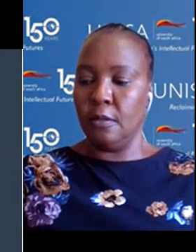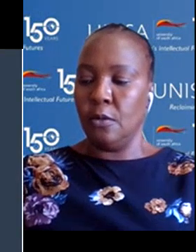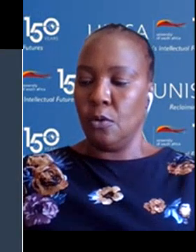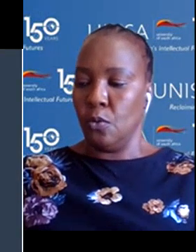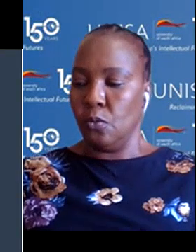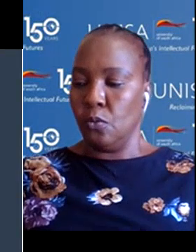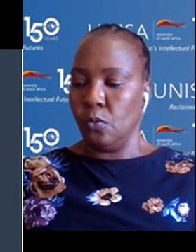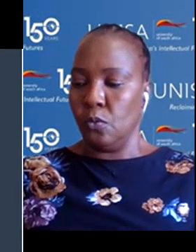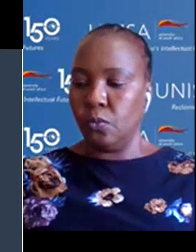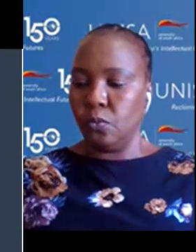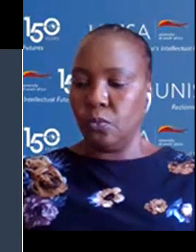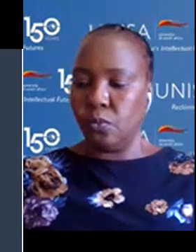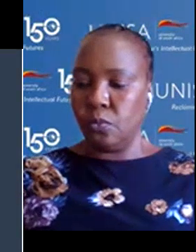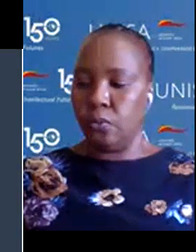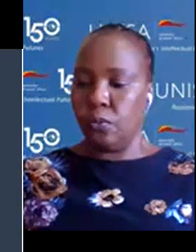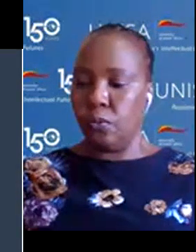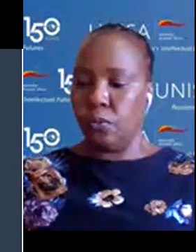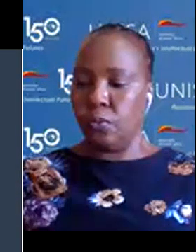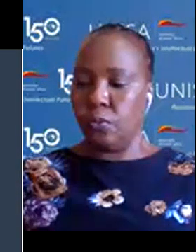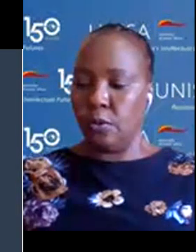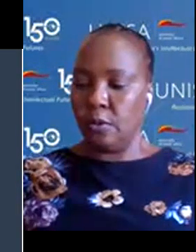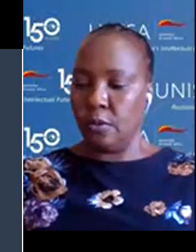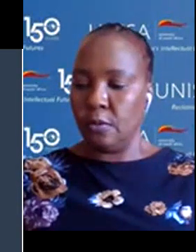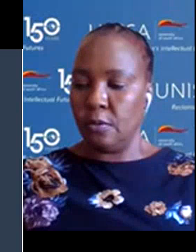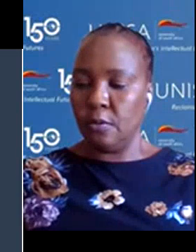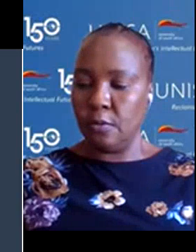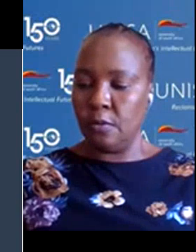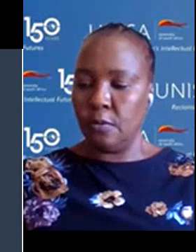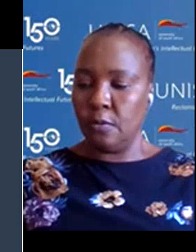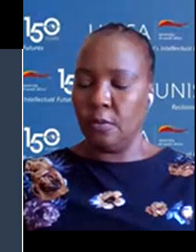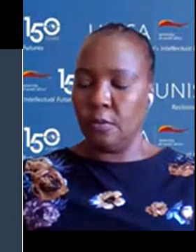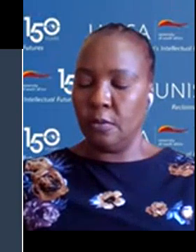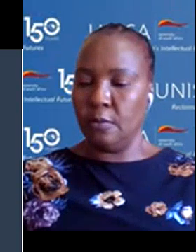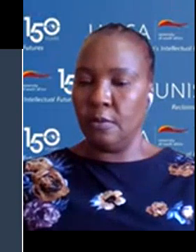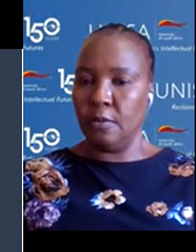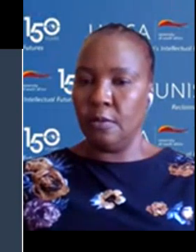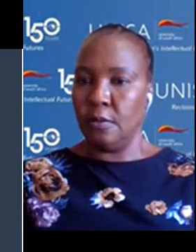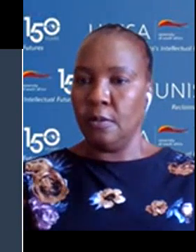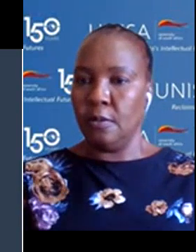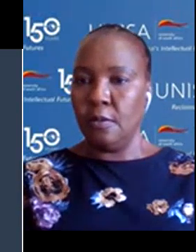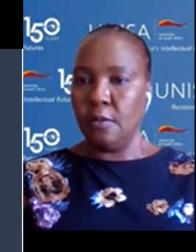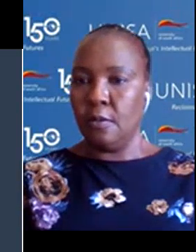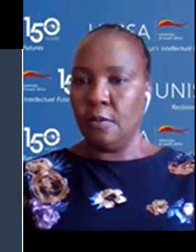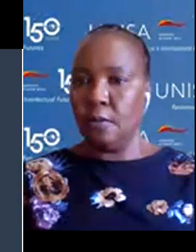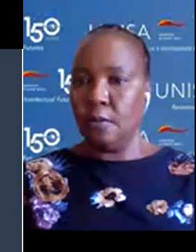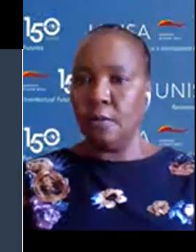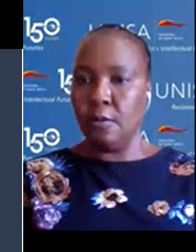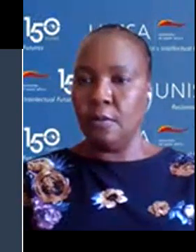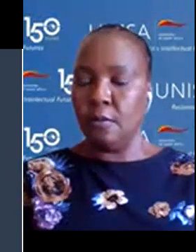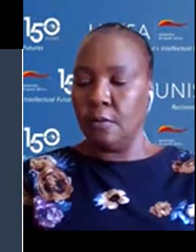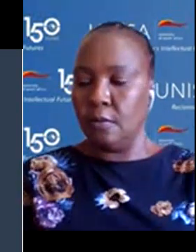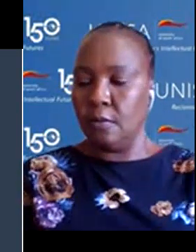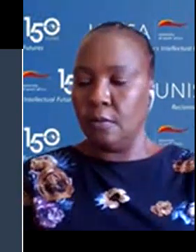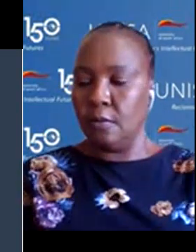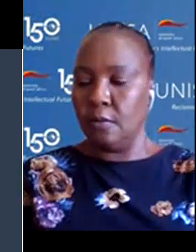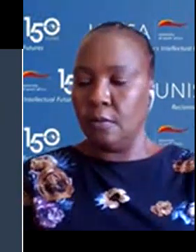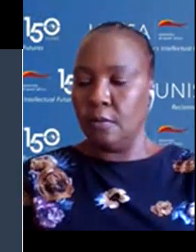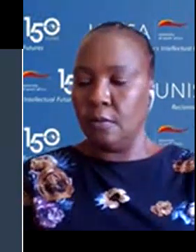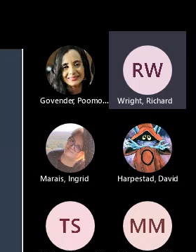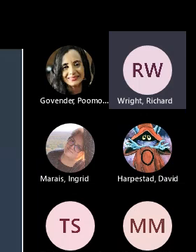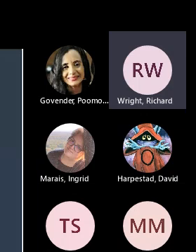Don't worry if you're left behind. The links will be shared, the recordings will. So if you want to go back for that section